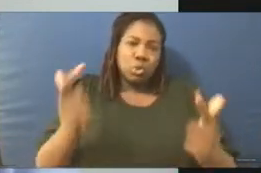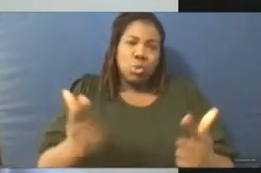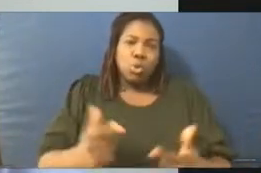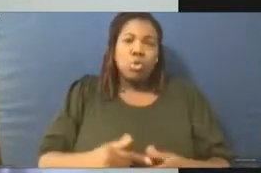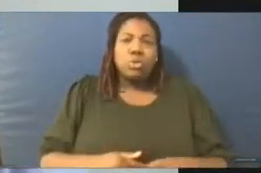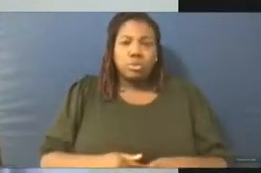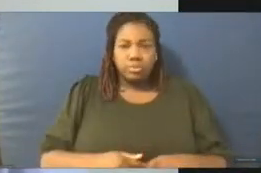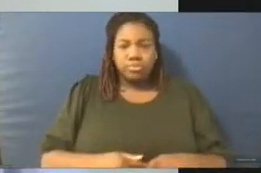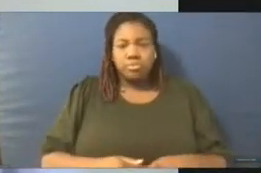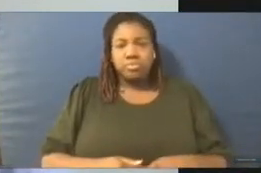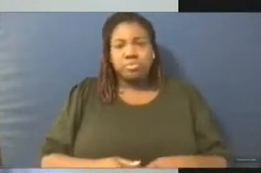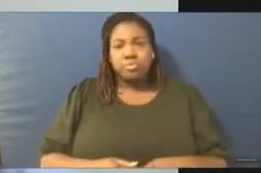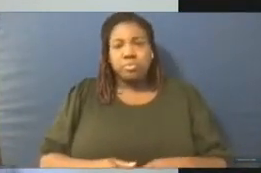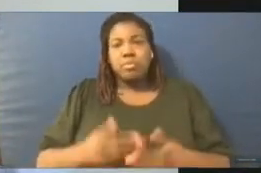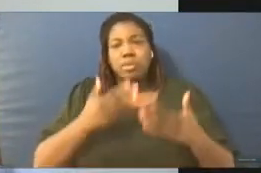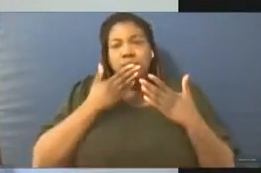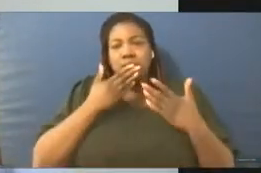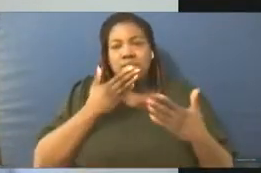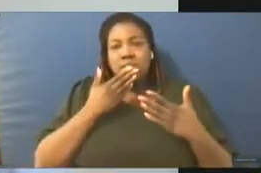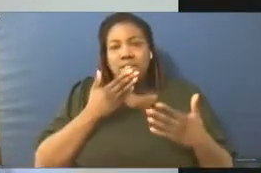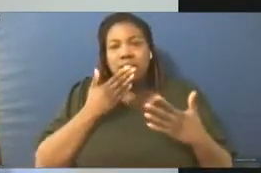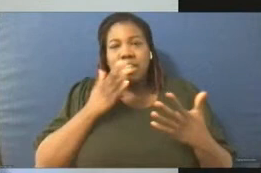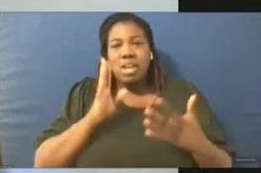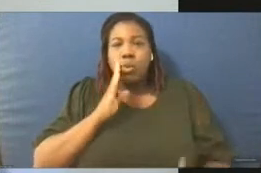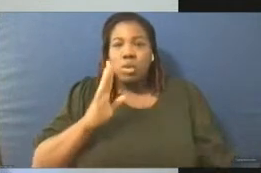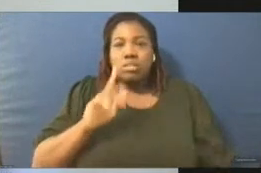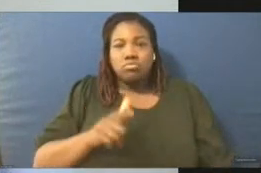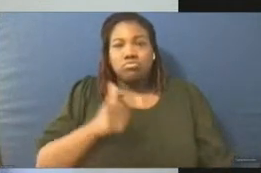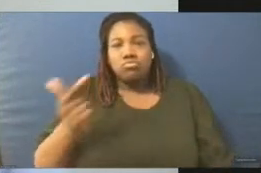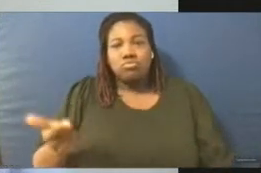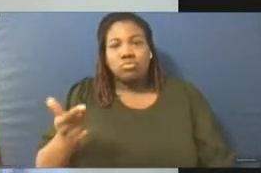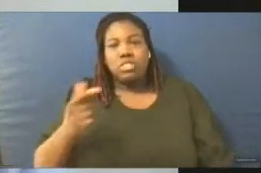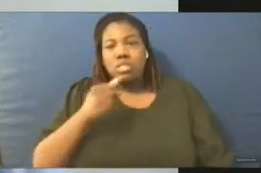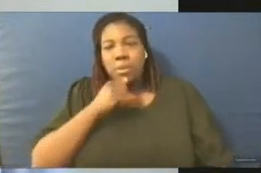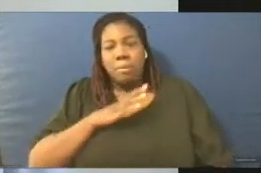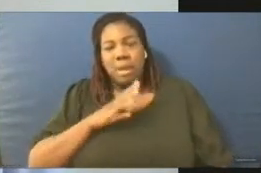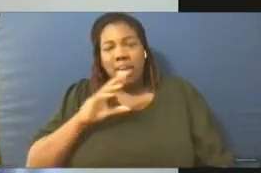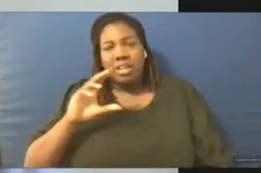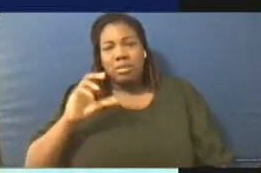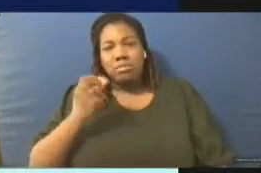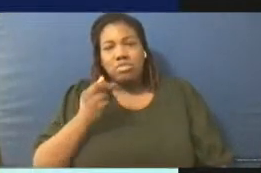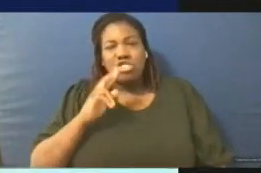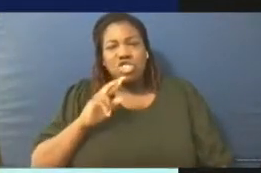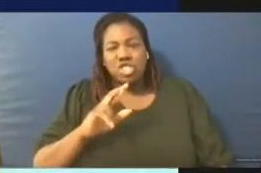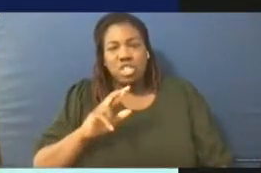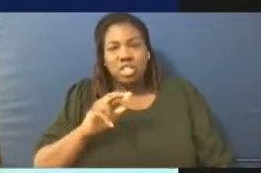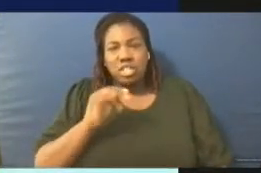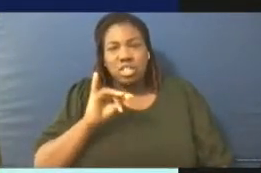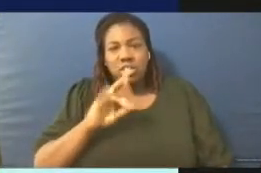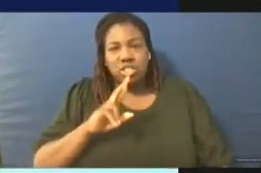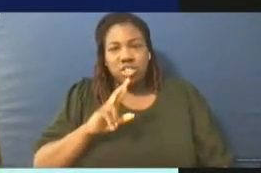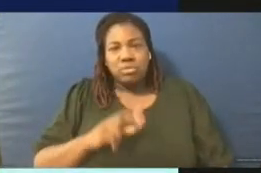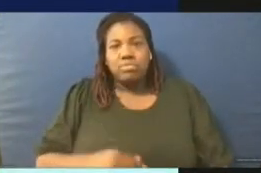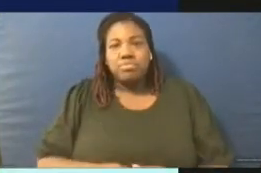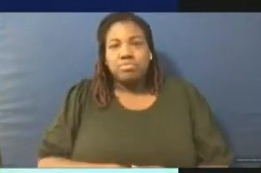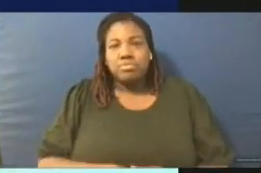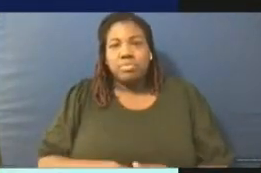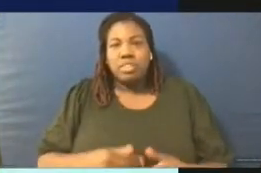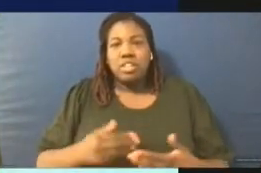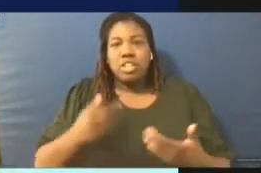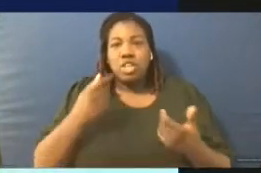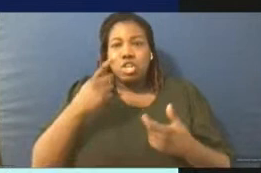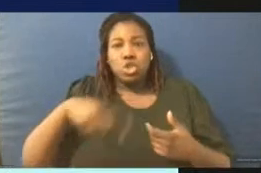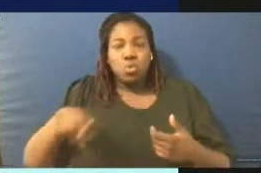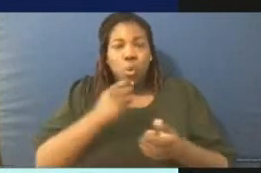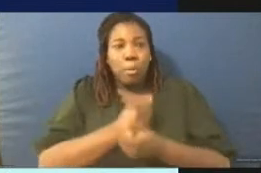everybody. Thank you. And I'll turn it over to Madam Chair. Thank you, thank you. And let everyone please be safe with the